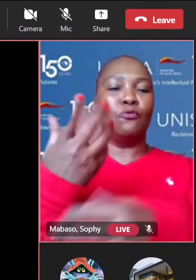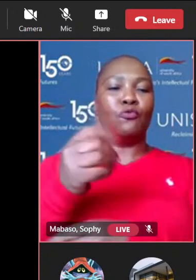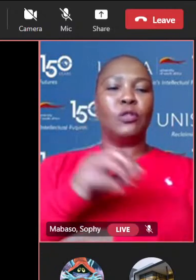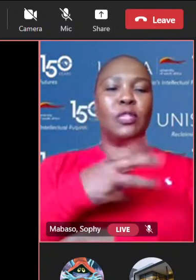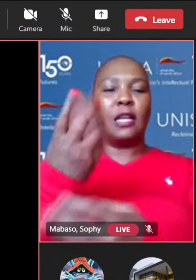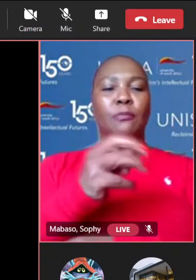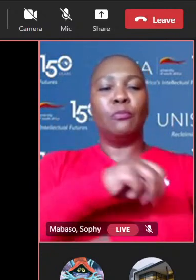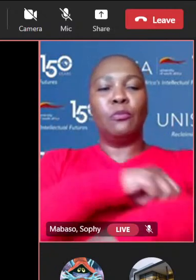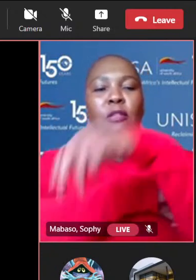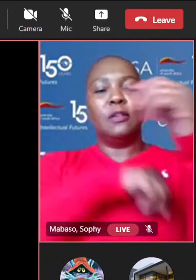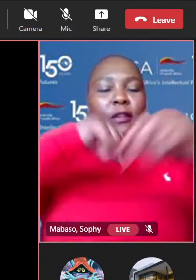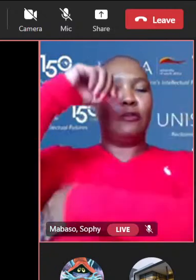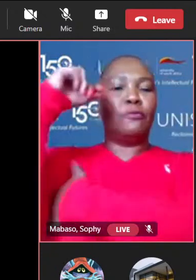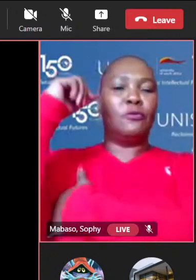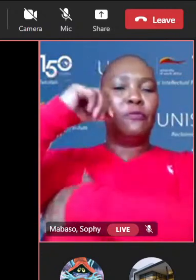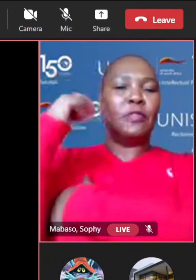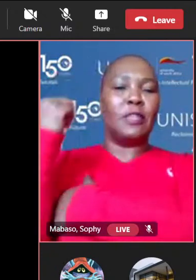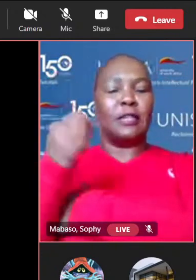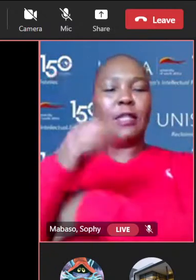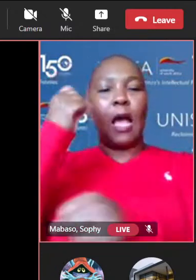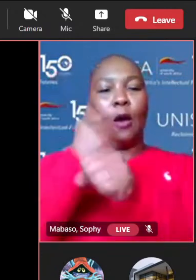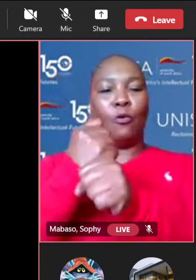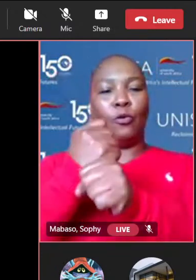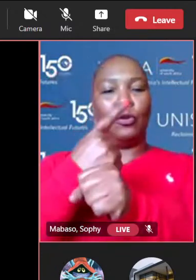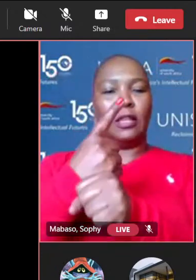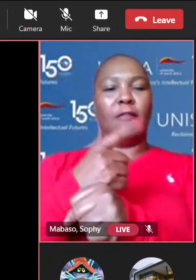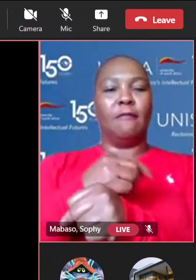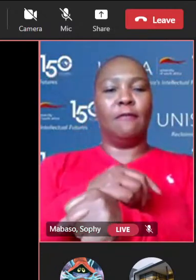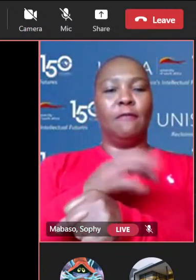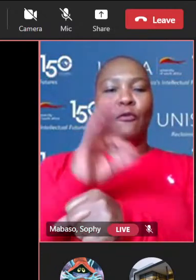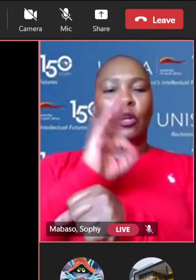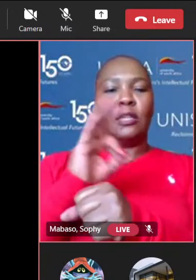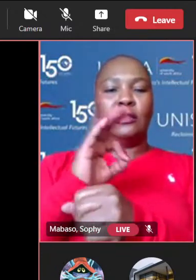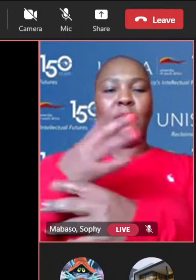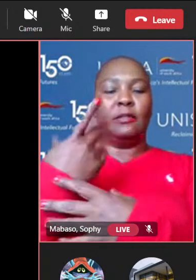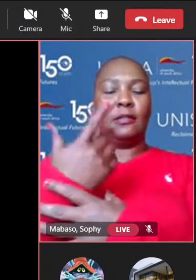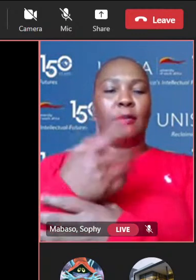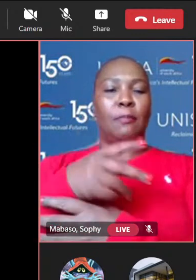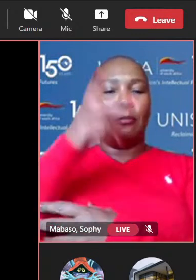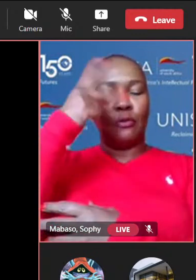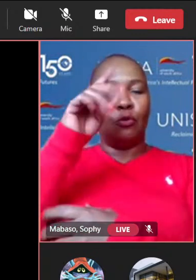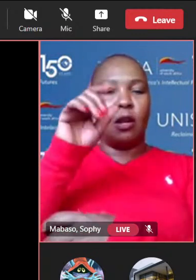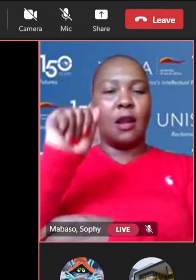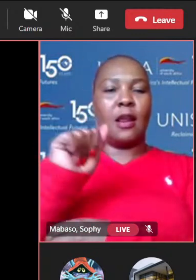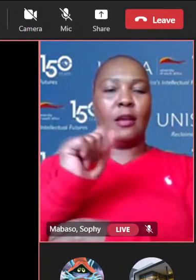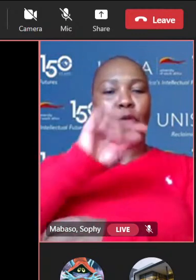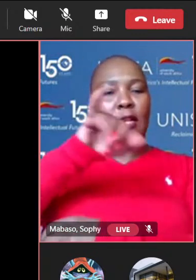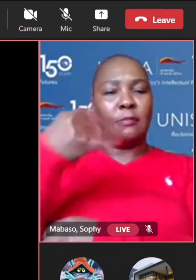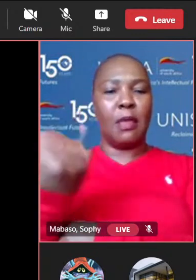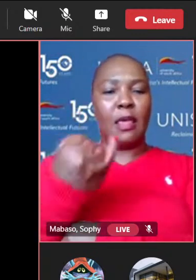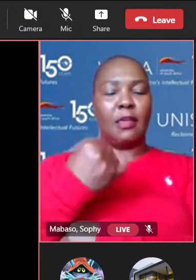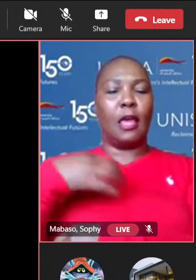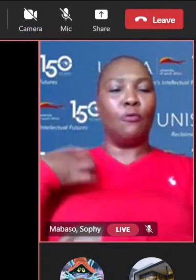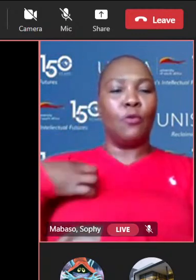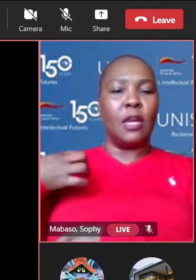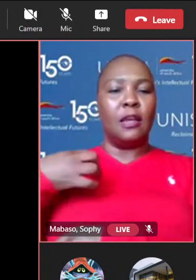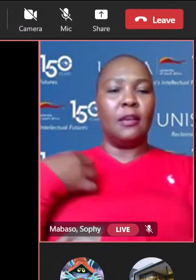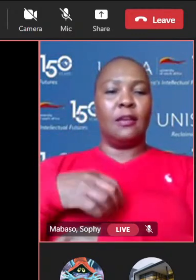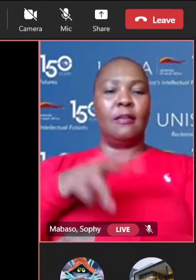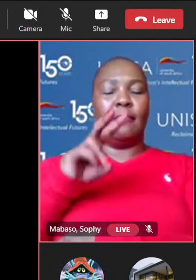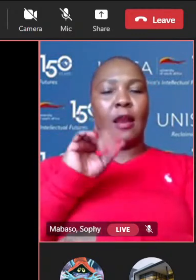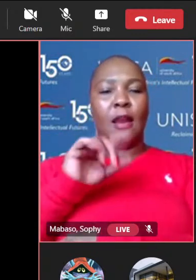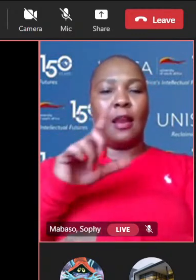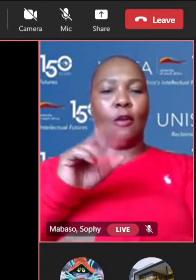Mahikeng, Gauteng, Pretoria, Florida, Johannesburg, Ekurhuleni, Vaal,